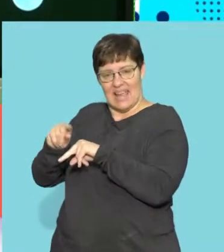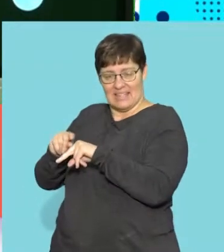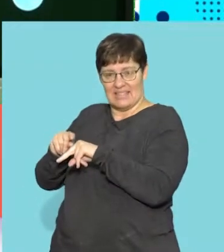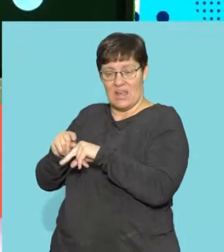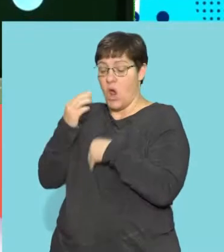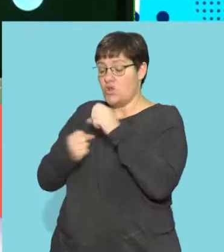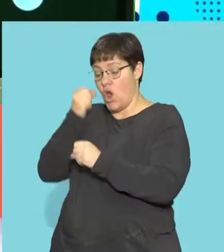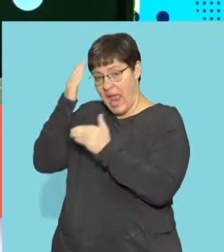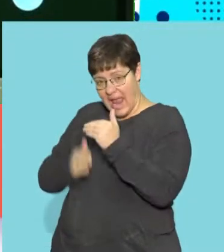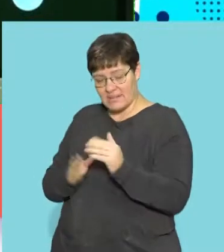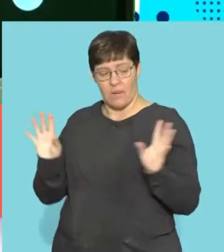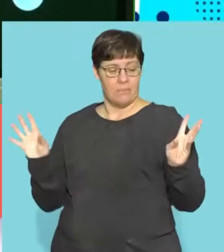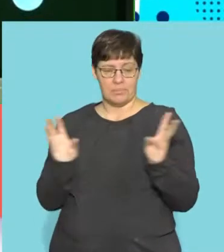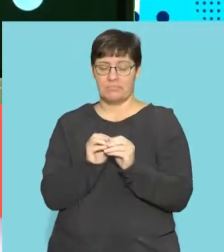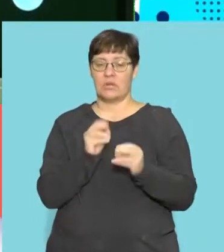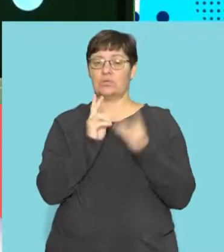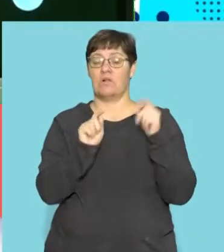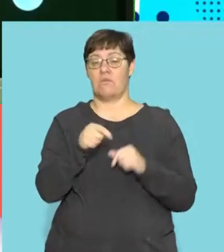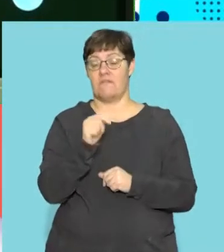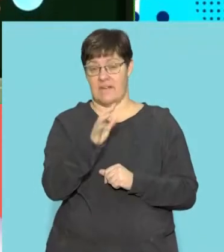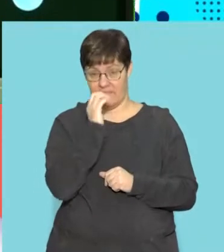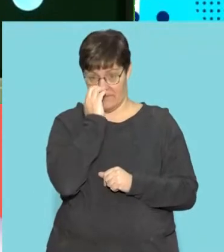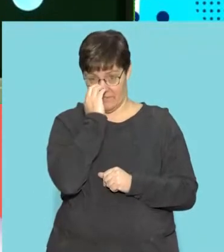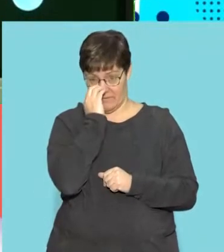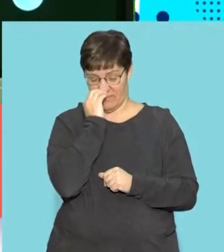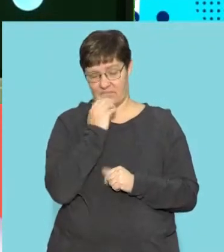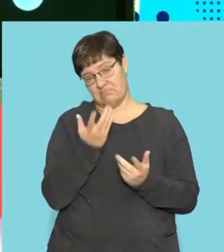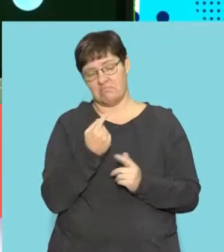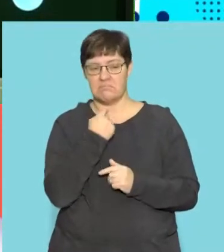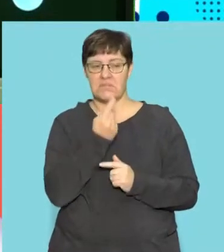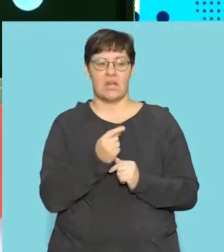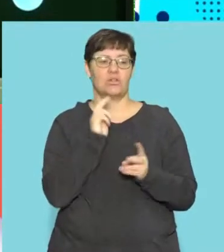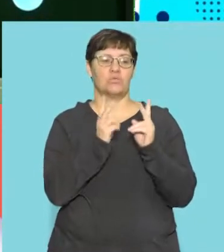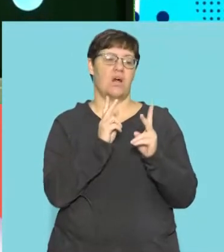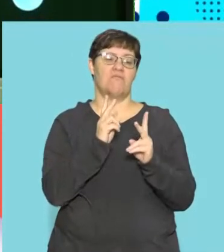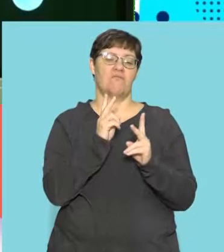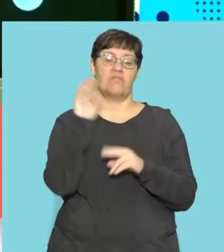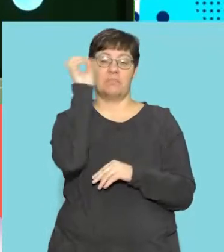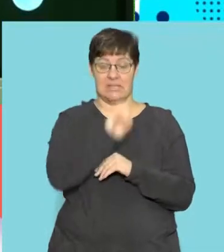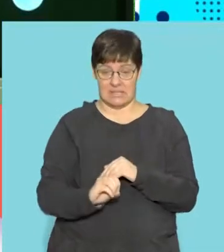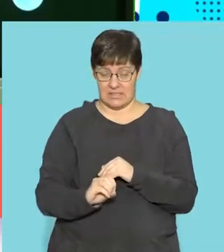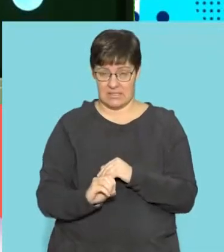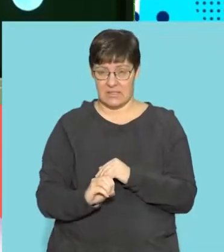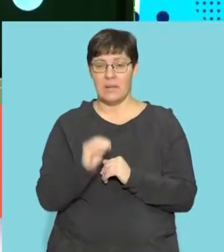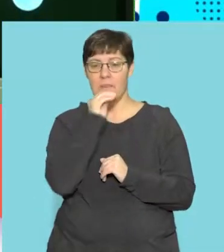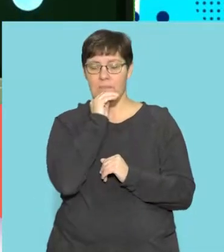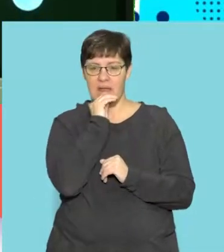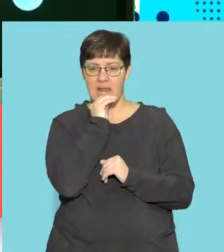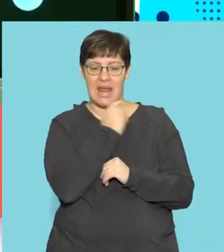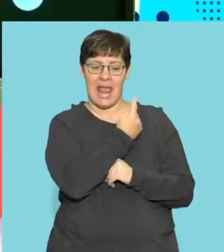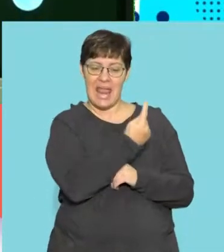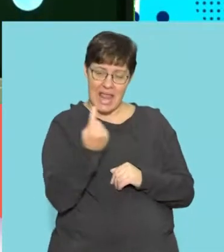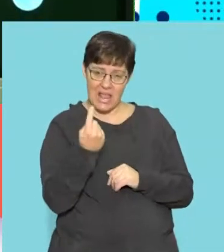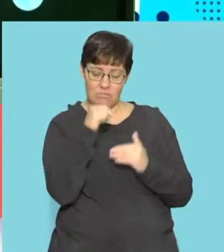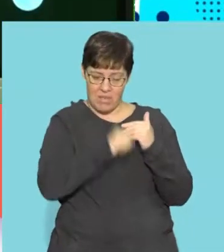a month-to-month basis. So maybe let's use 12%. If you're using 12%, it means every month you are getting 1%,